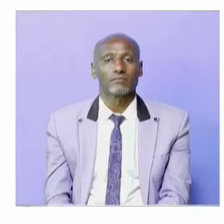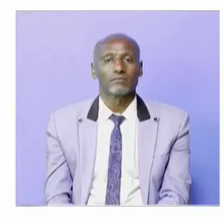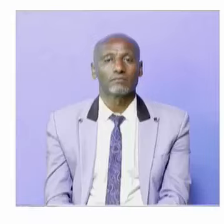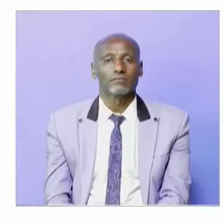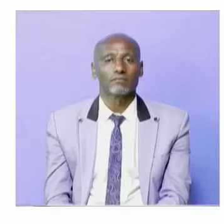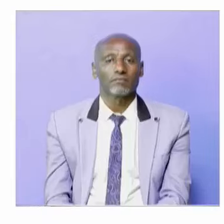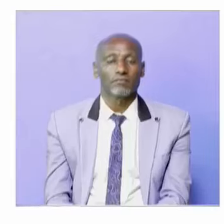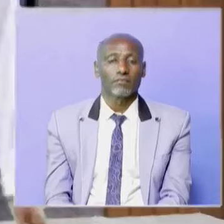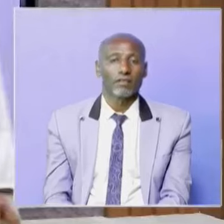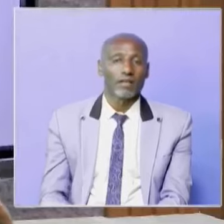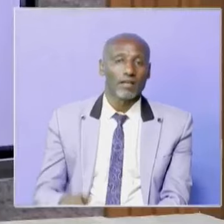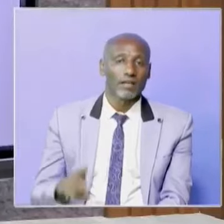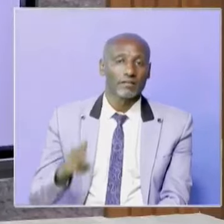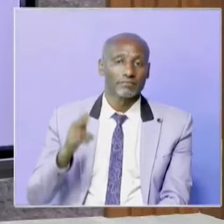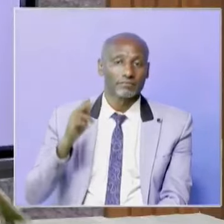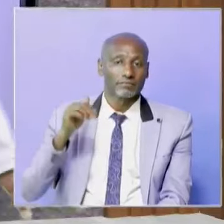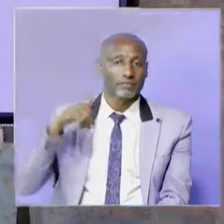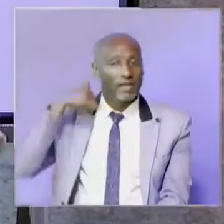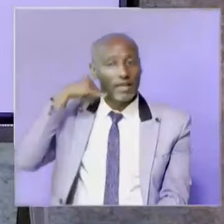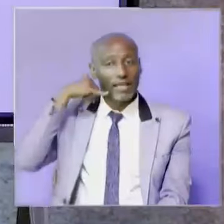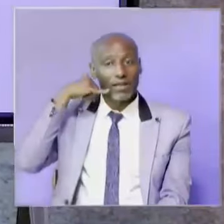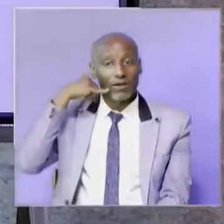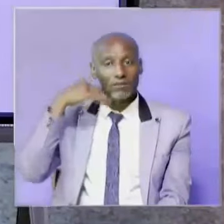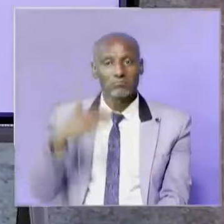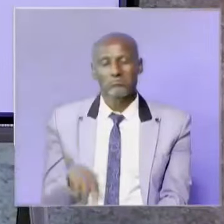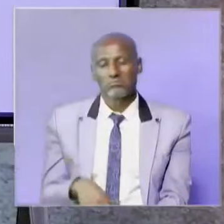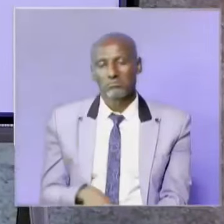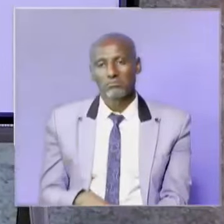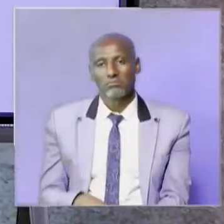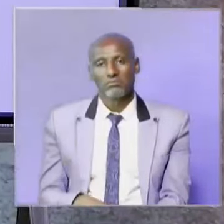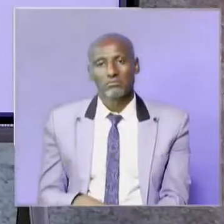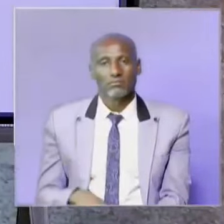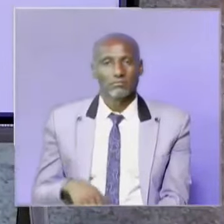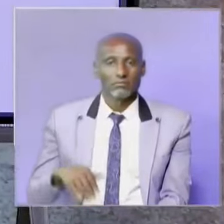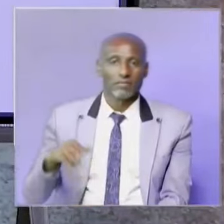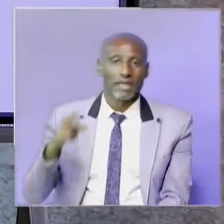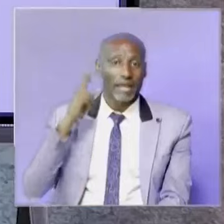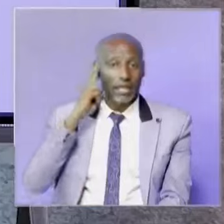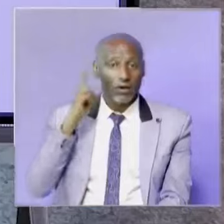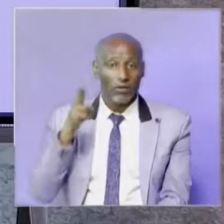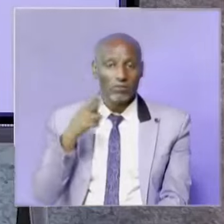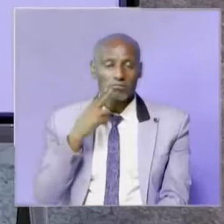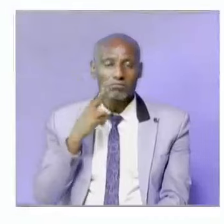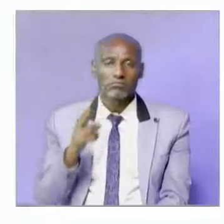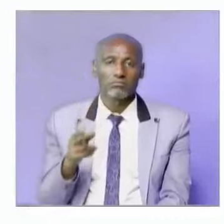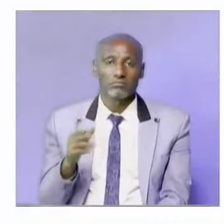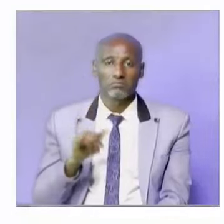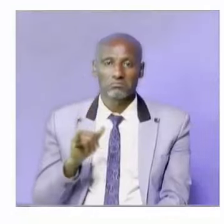What about hello? If you say hello to your friend, he or she also can say what? Hello.